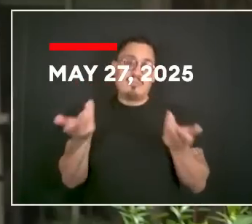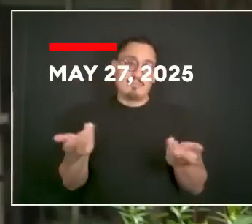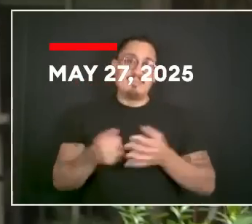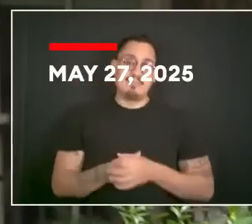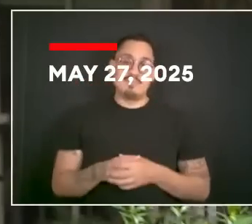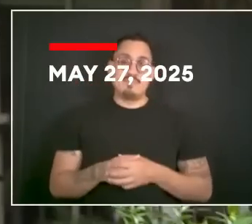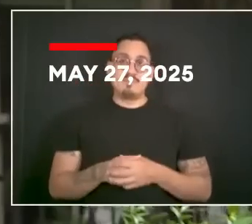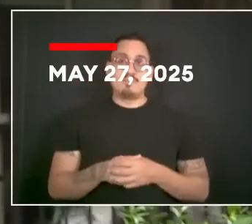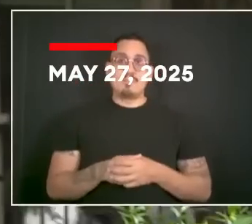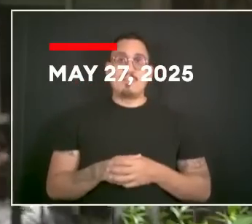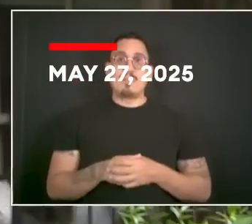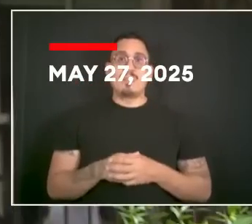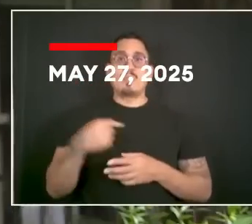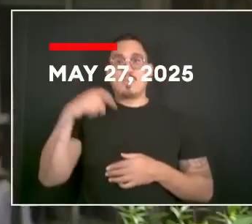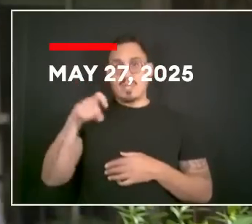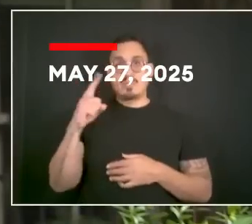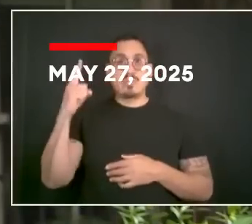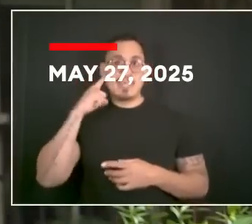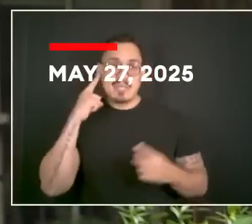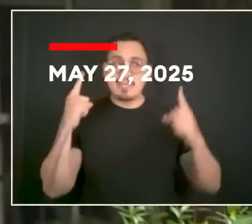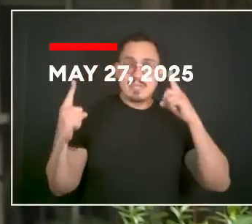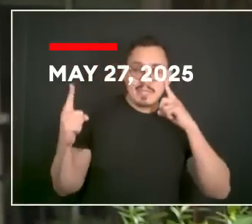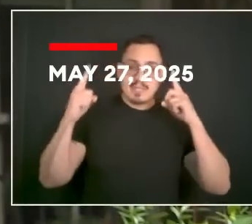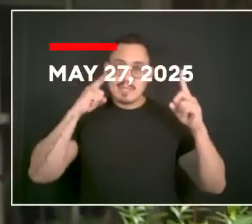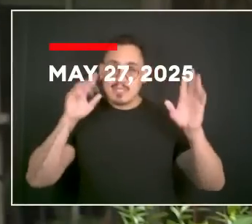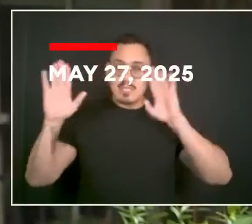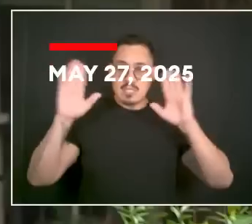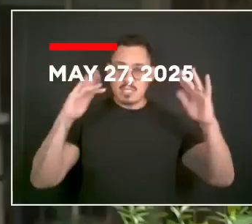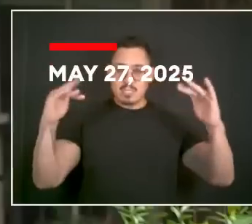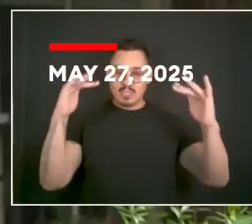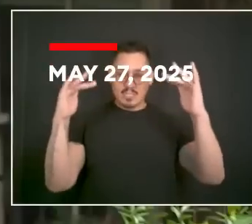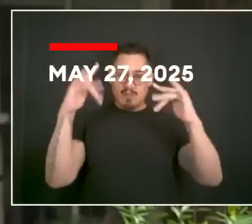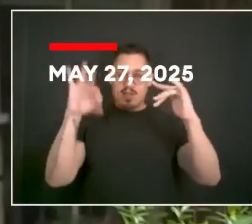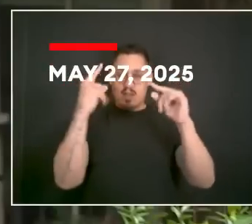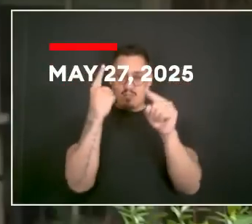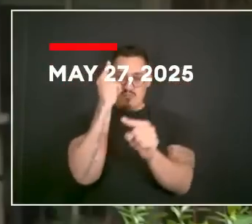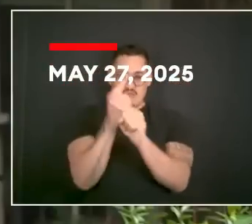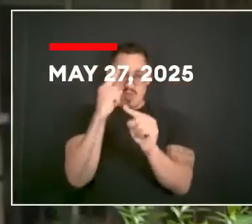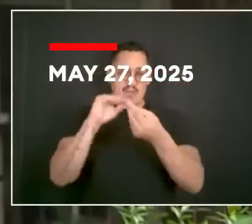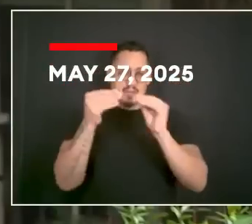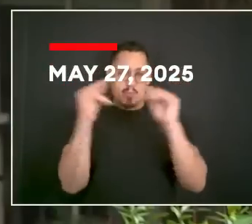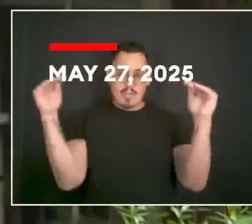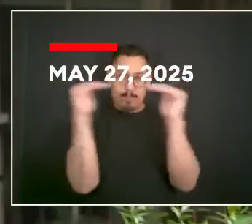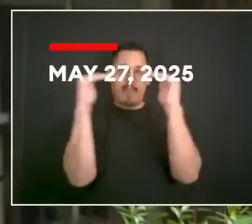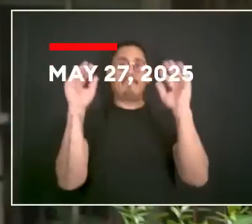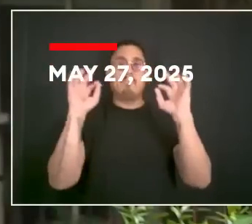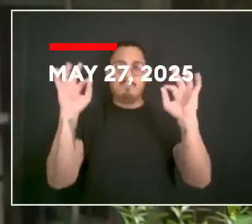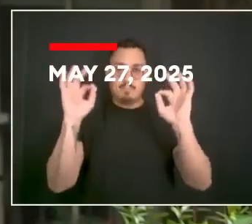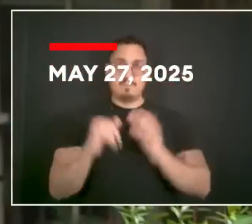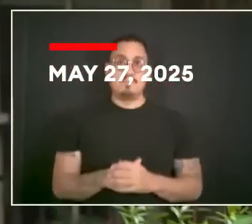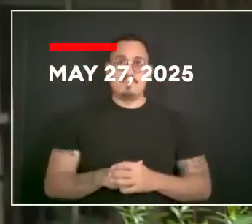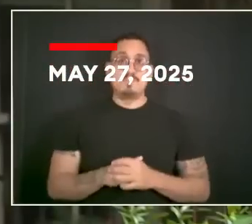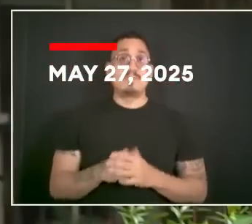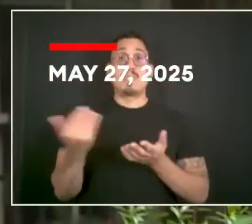both sides and come out with the right numbers. That's crucial, you know. And so, but then this is an independent board. This